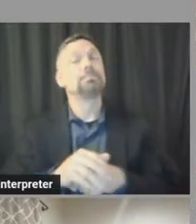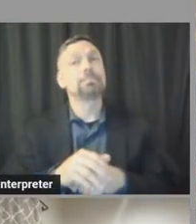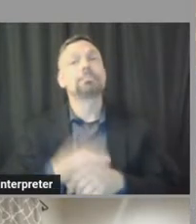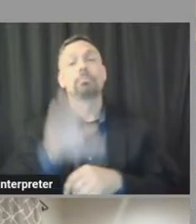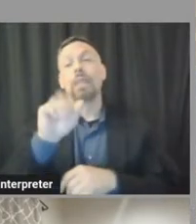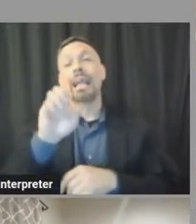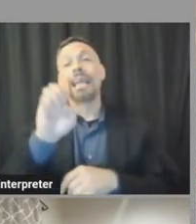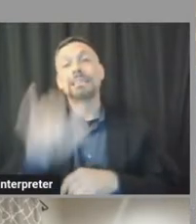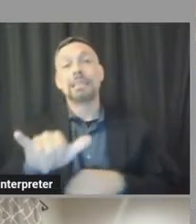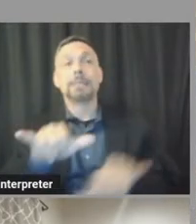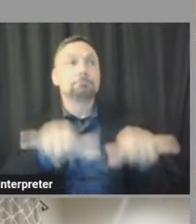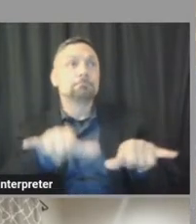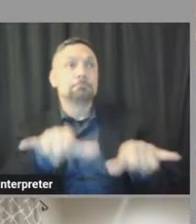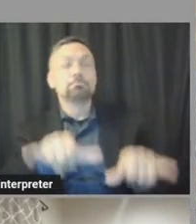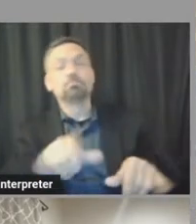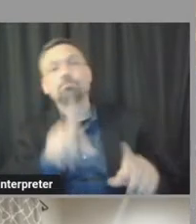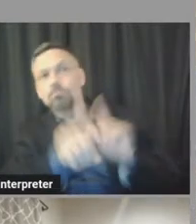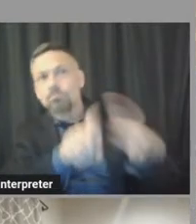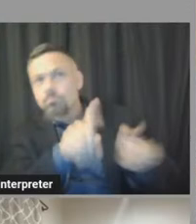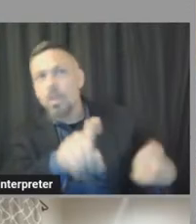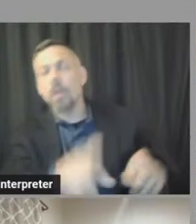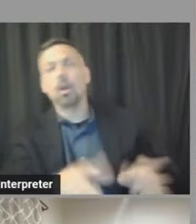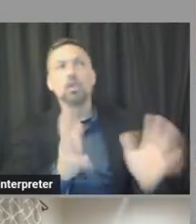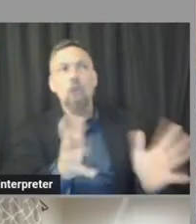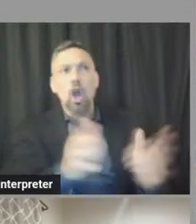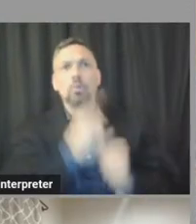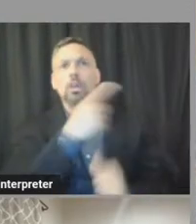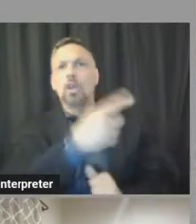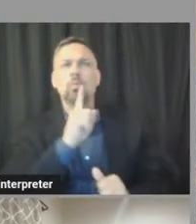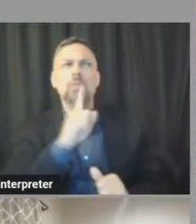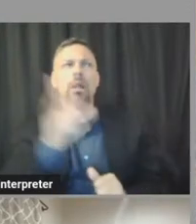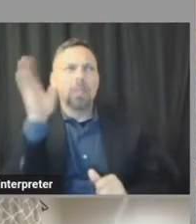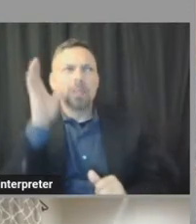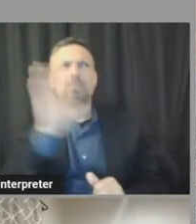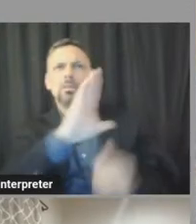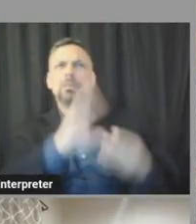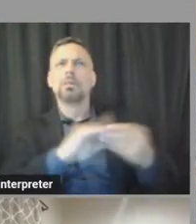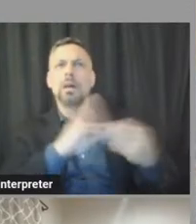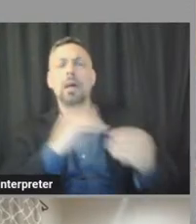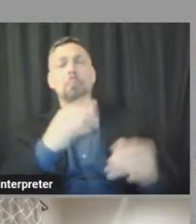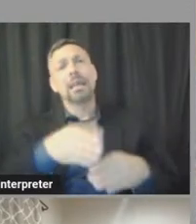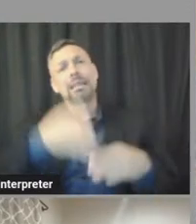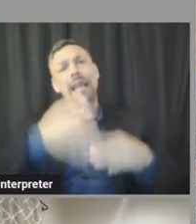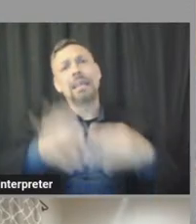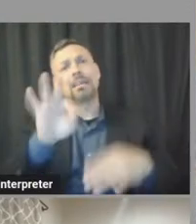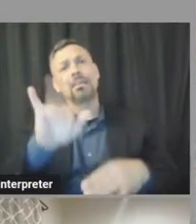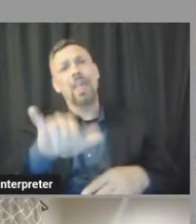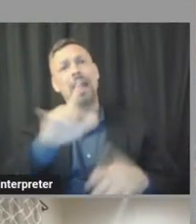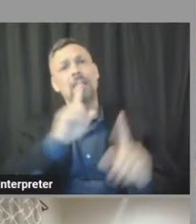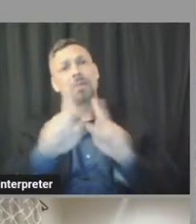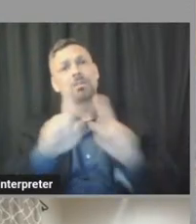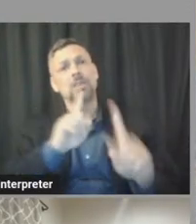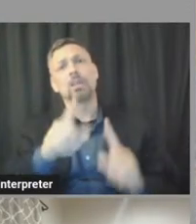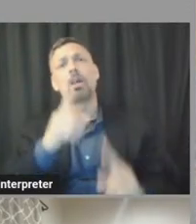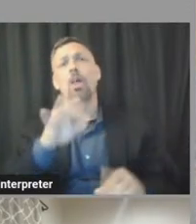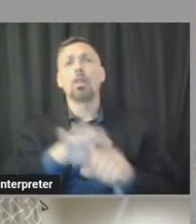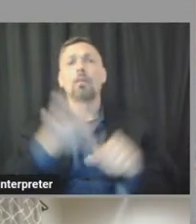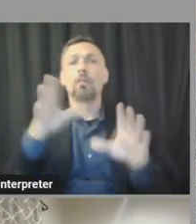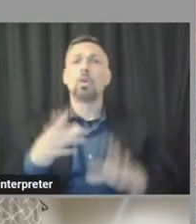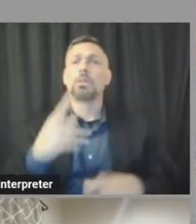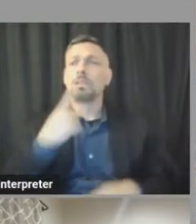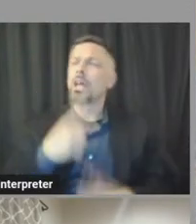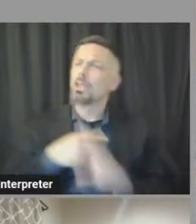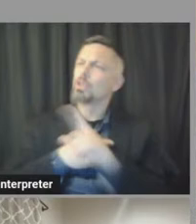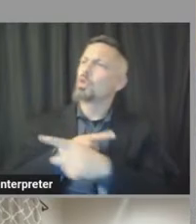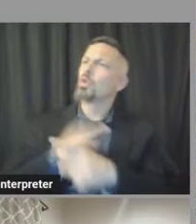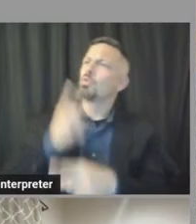Casey stayed with her, asked her questions, talked to her, really listened to her. And by the end of that conversation, the voter said, you know, you're